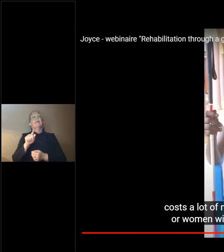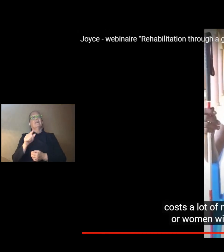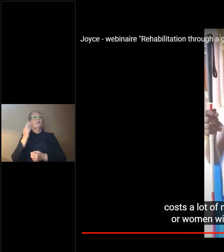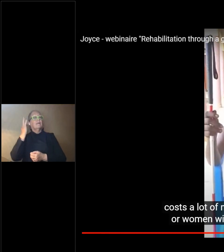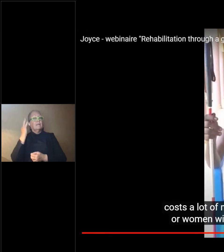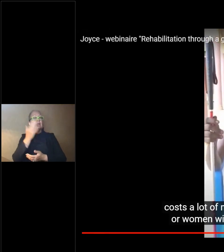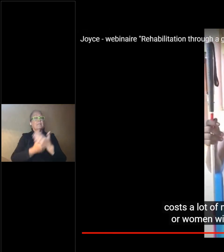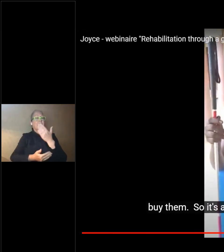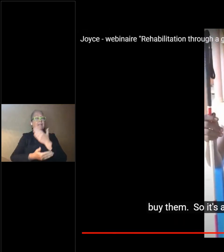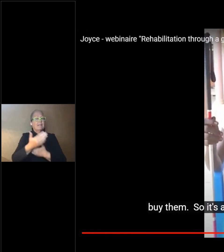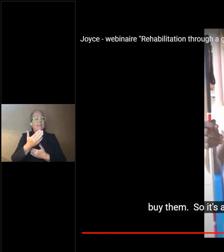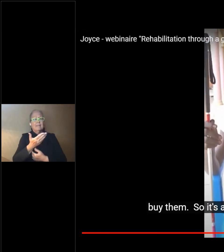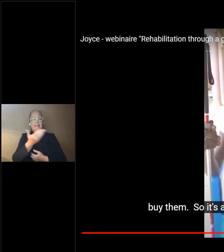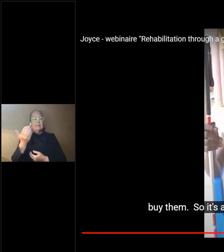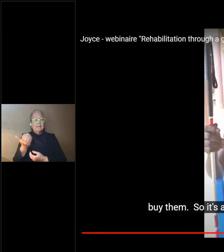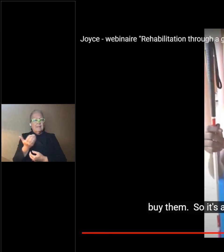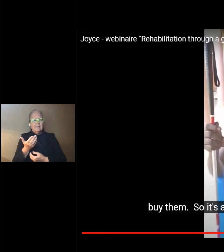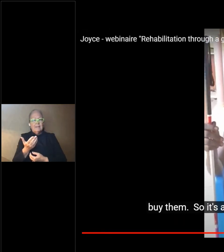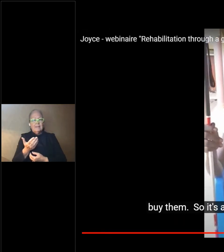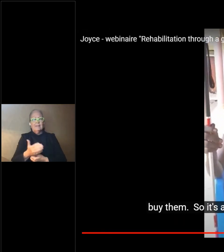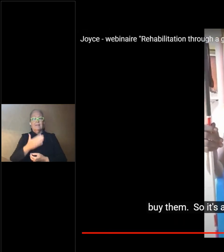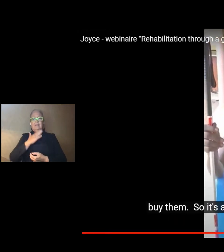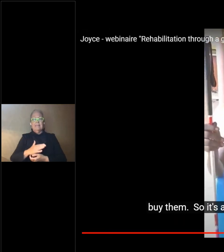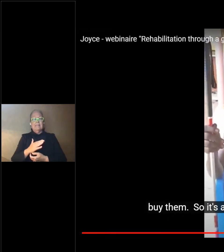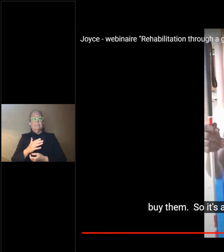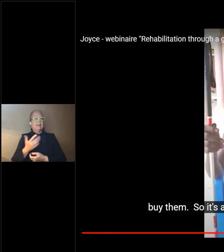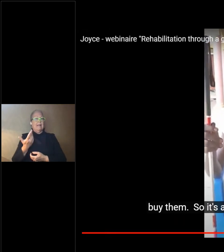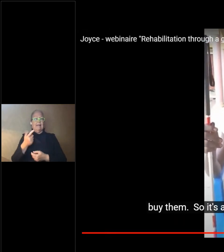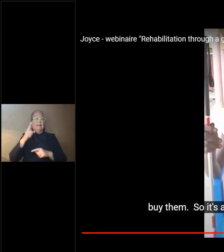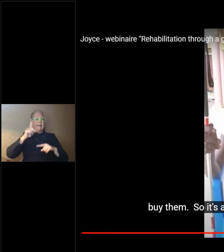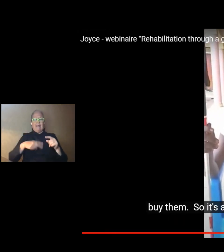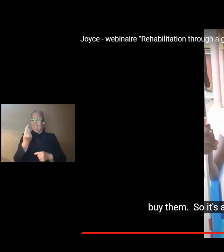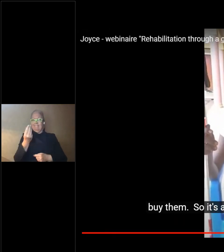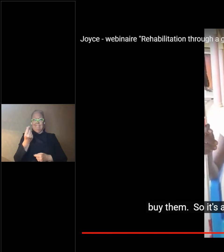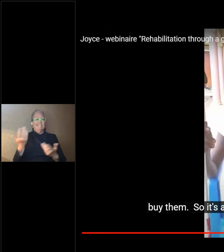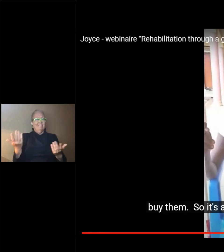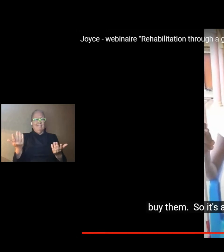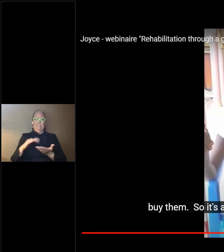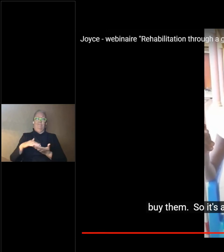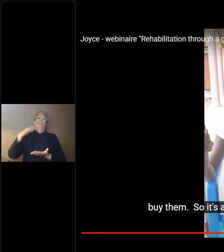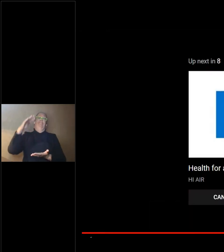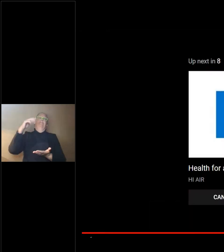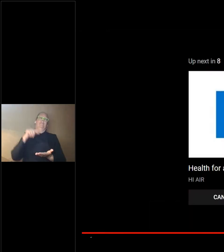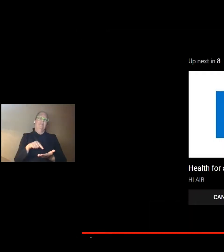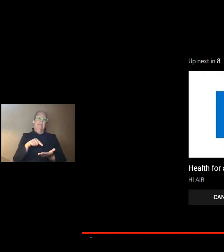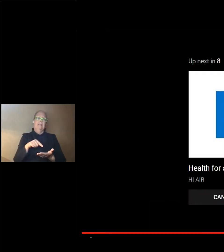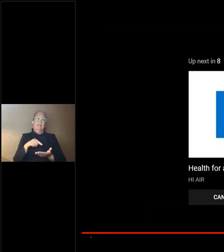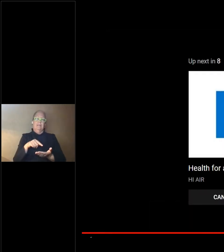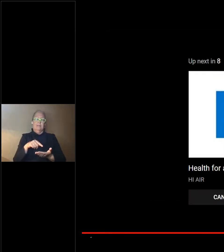afford to buy. So it's a big challenge for us as women with disabilities.